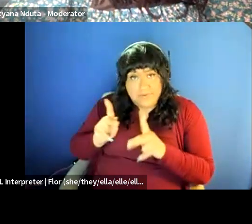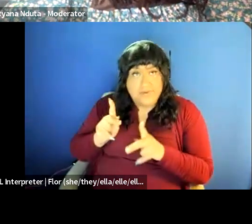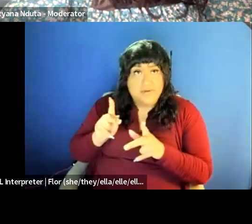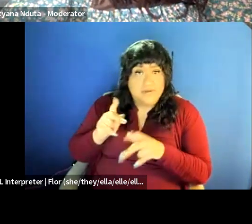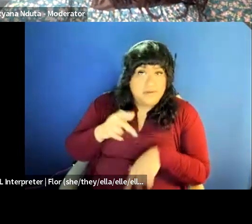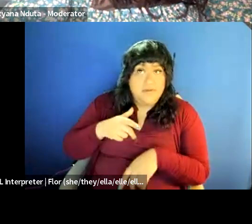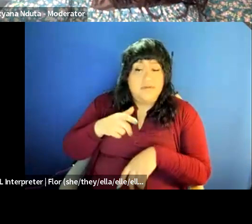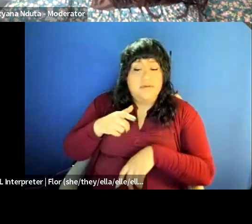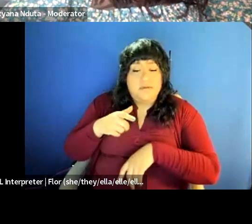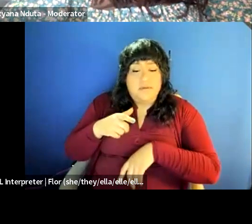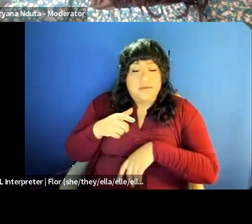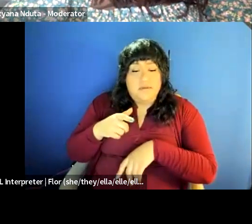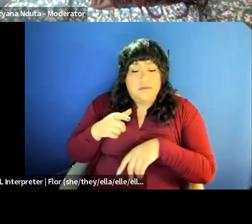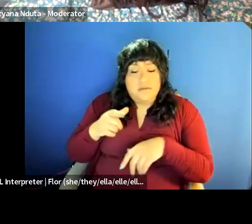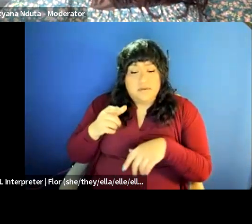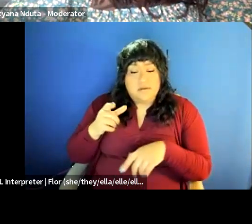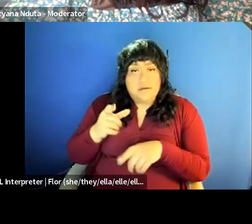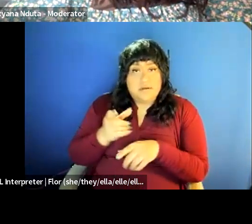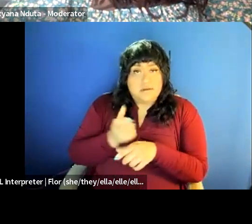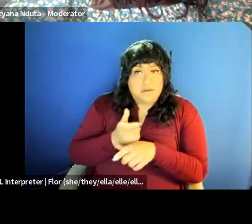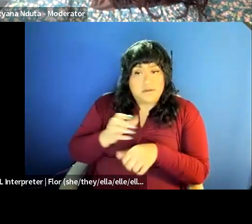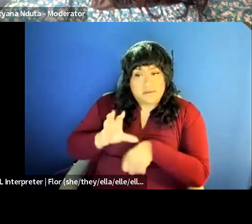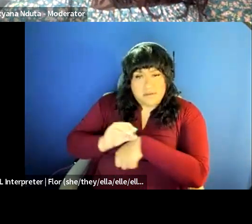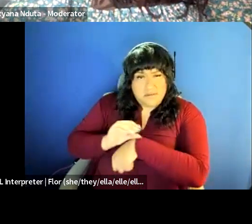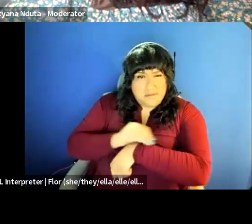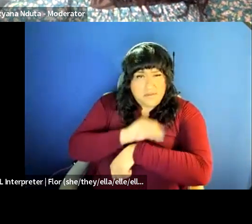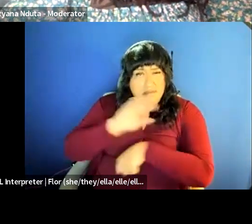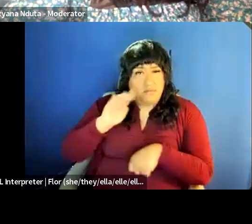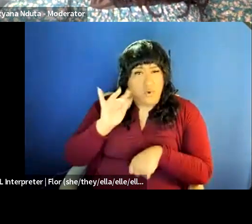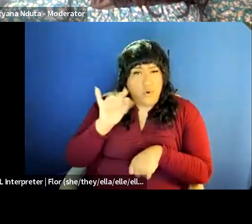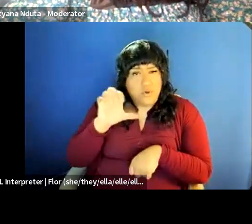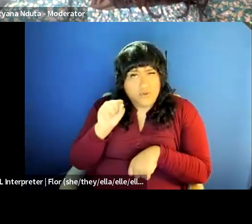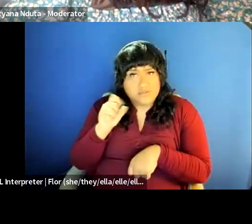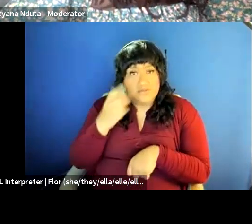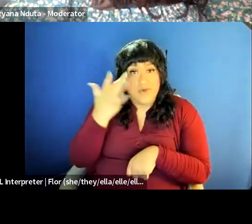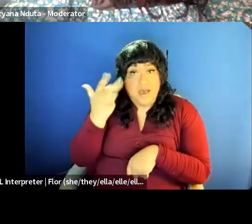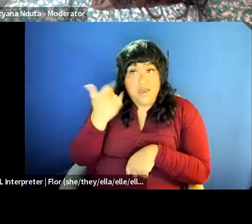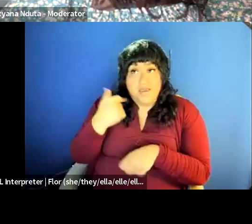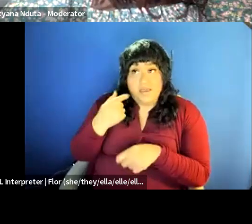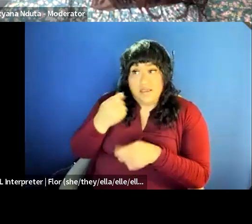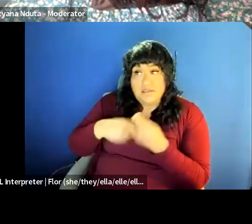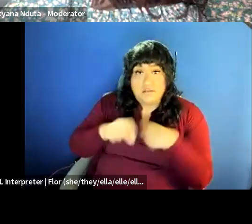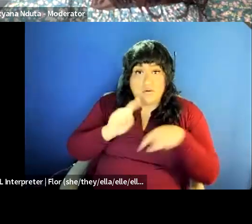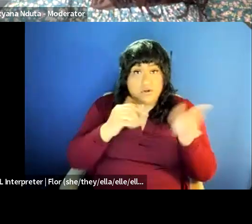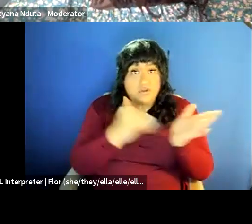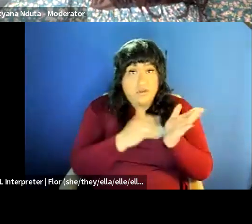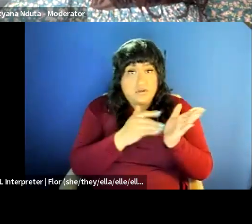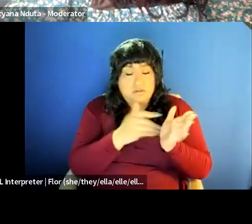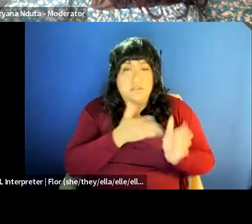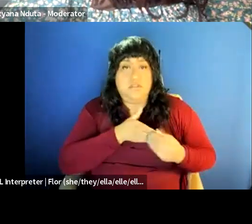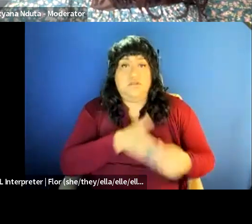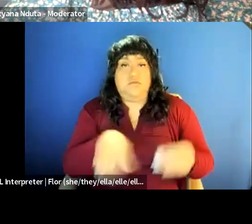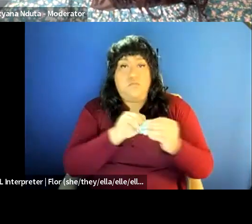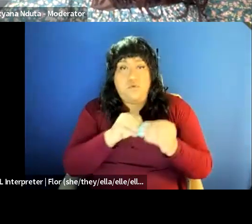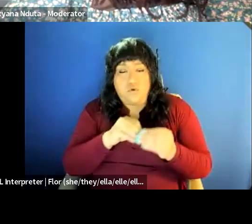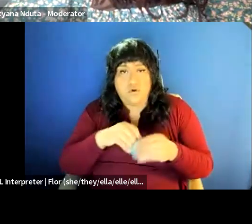when they were having, because of going to the doctor would create more a carceral or more a criminal activity. So to open the